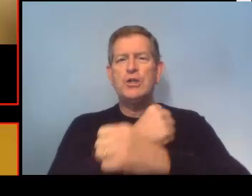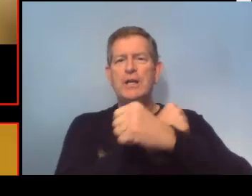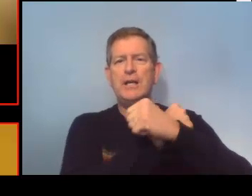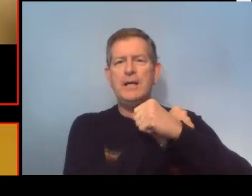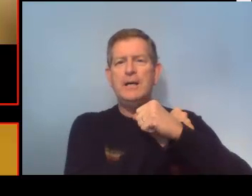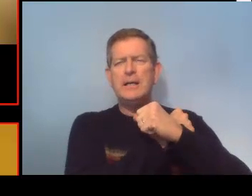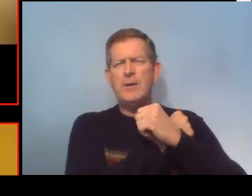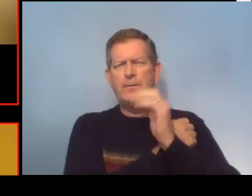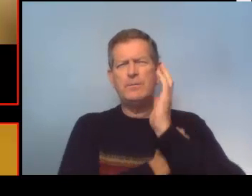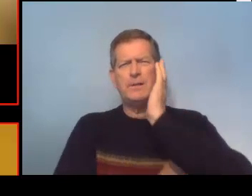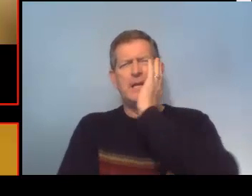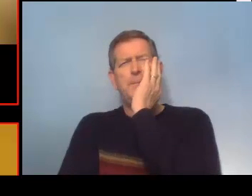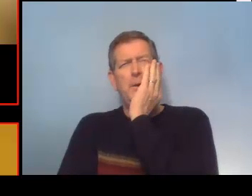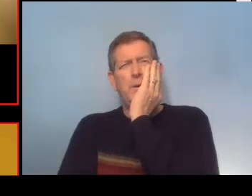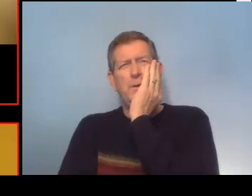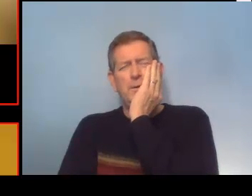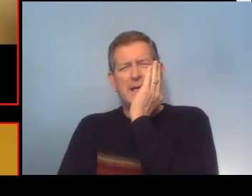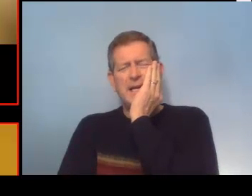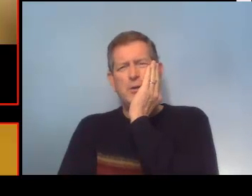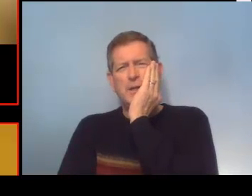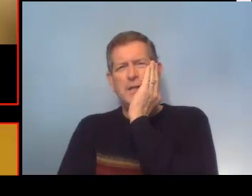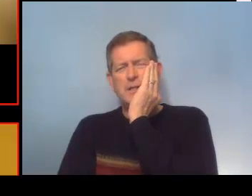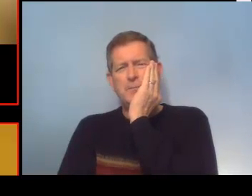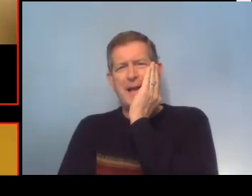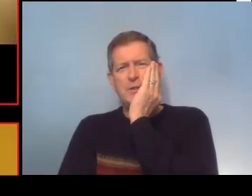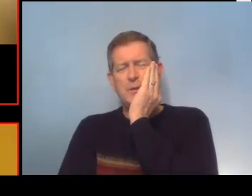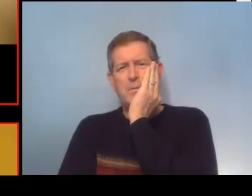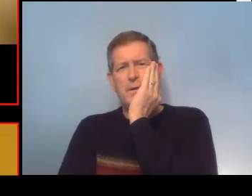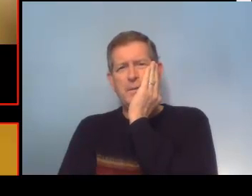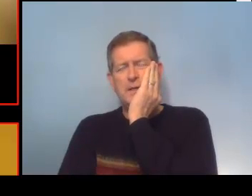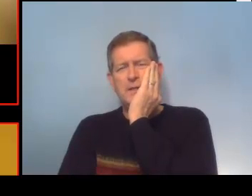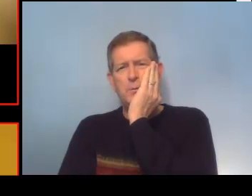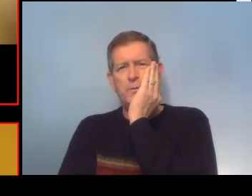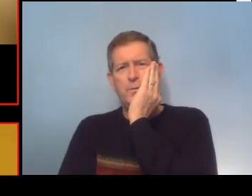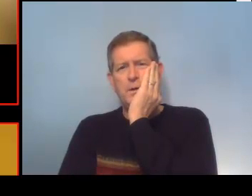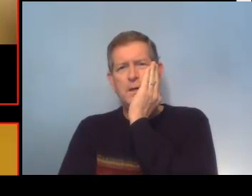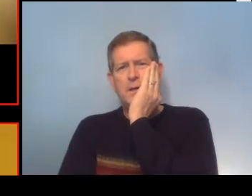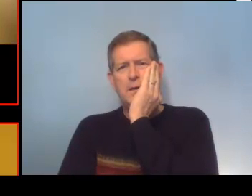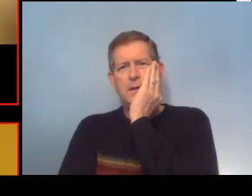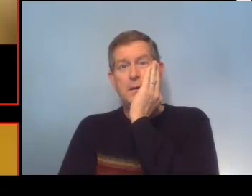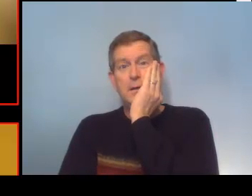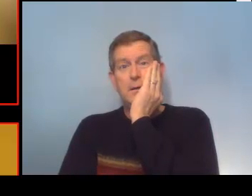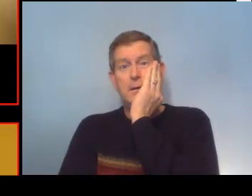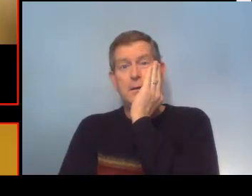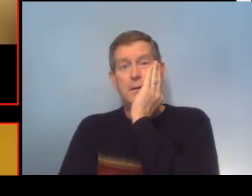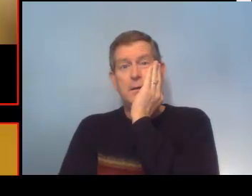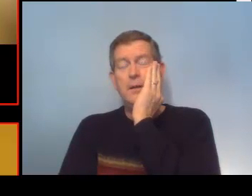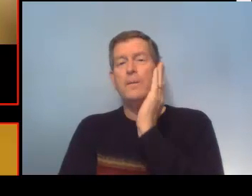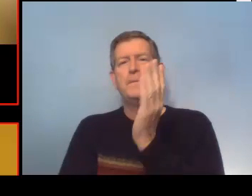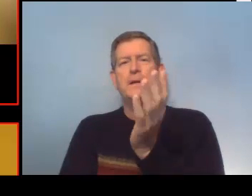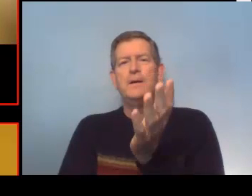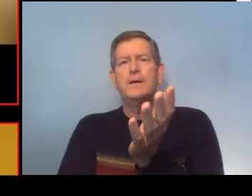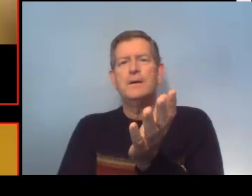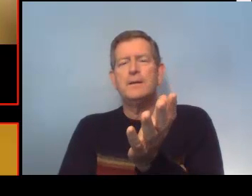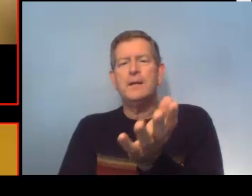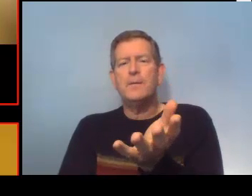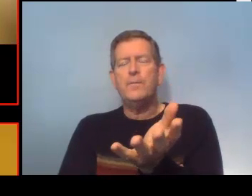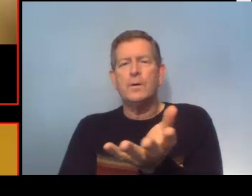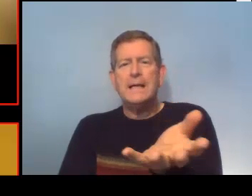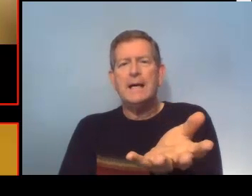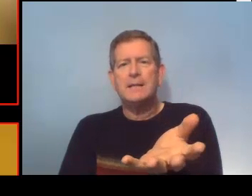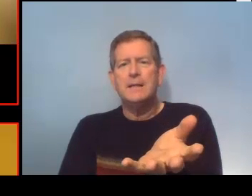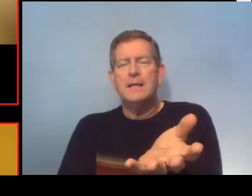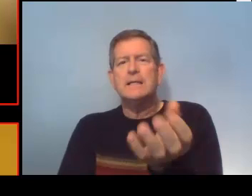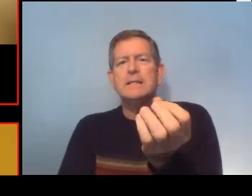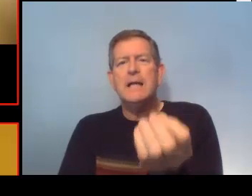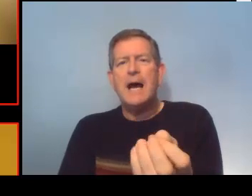Yeah, j'ai. Now, do you have to think about whether calculatrice is masculine or feminine to say the word 4? No. The number